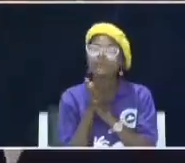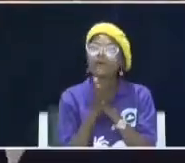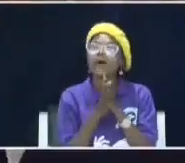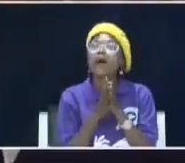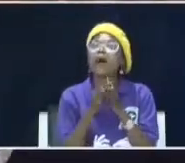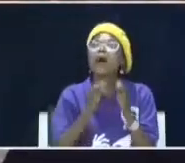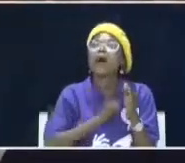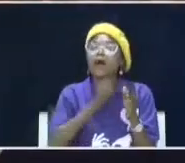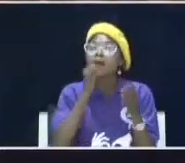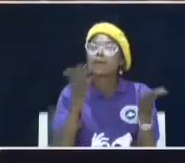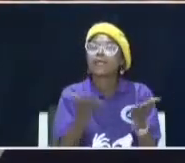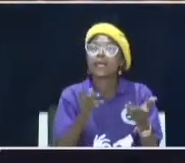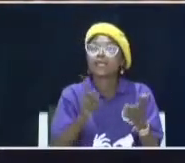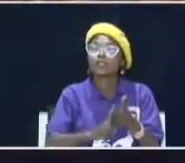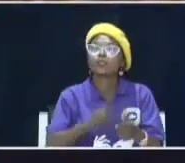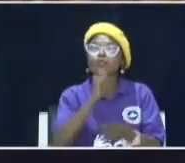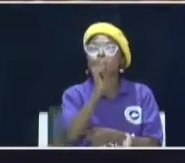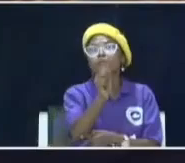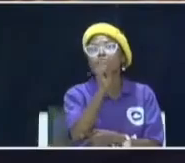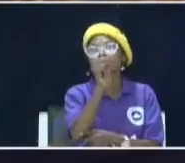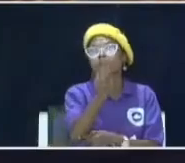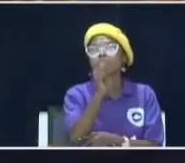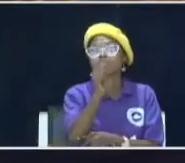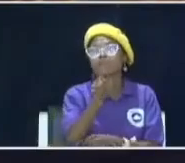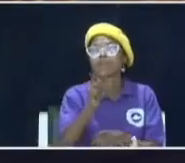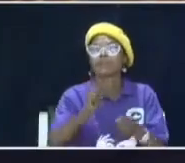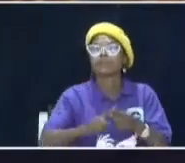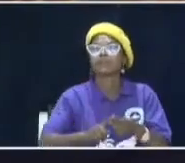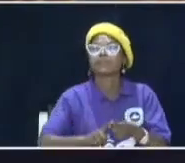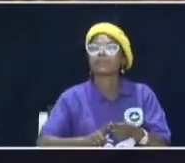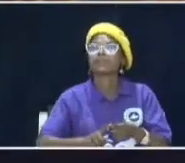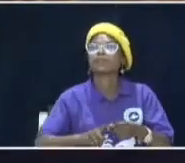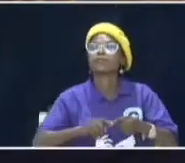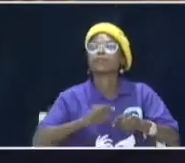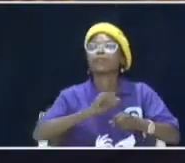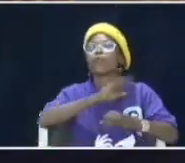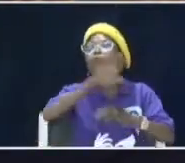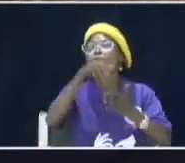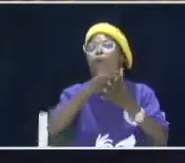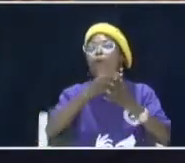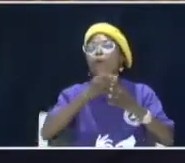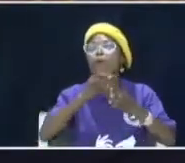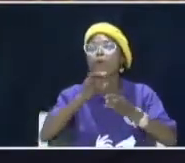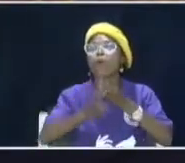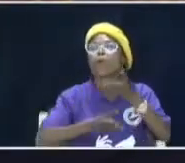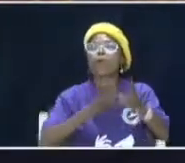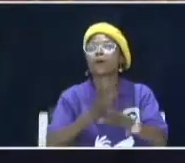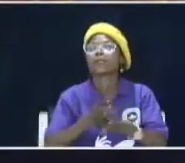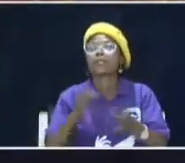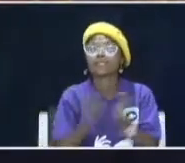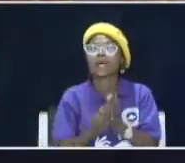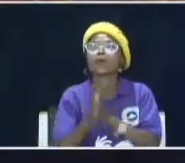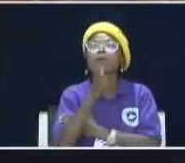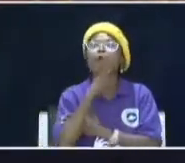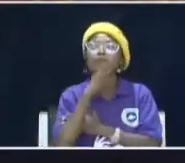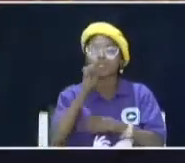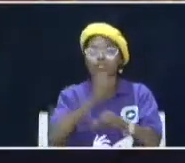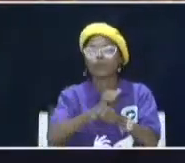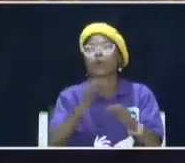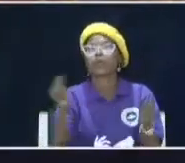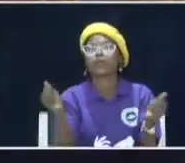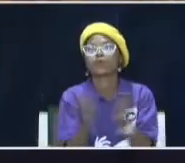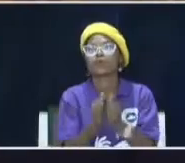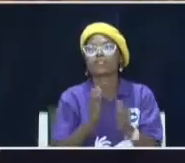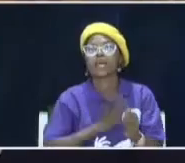I'm here to testify to the whole world that God is still working with our daddy, the general overseer of the New Christian Church of